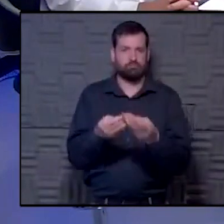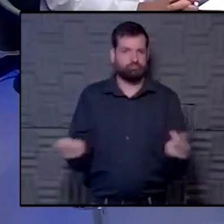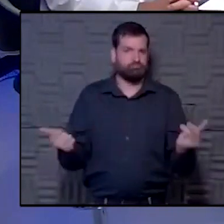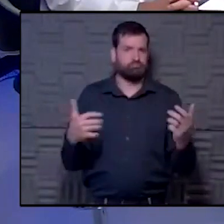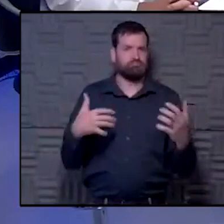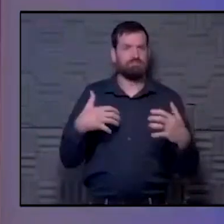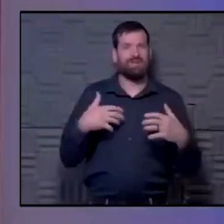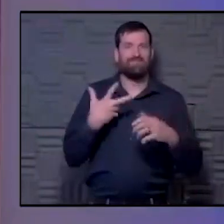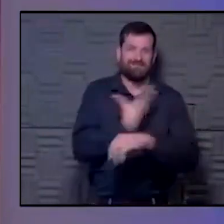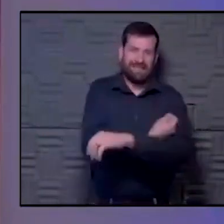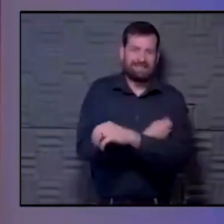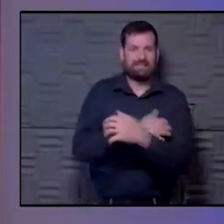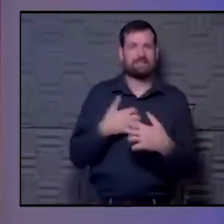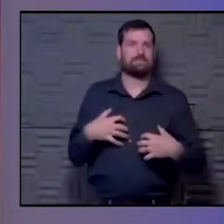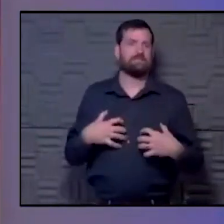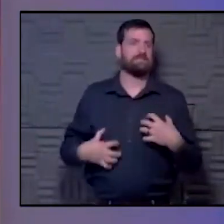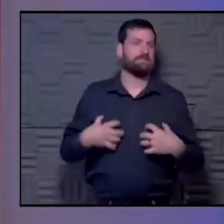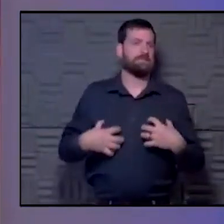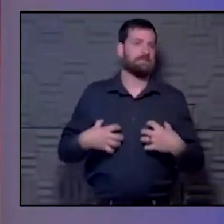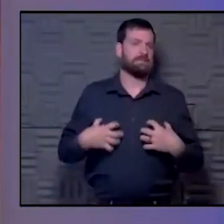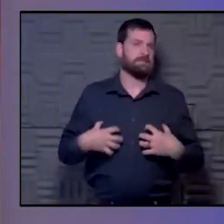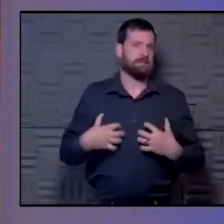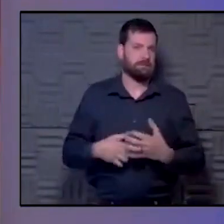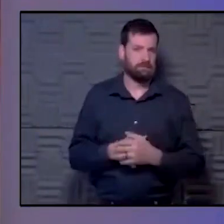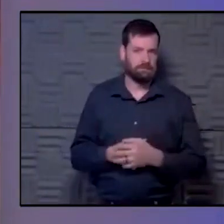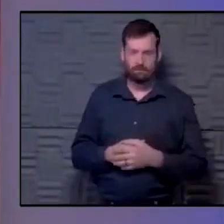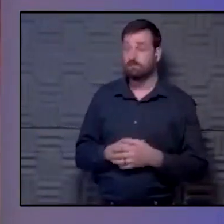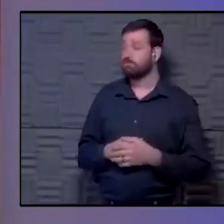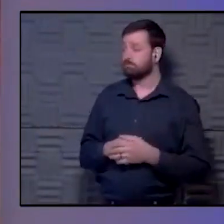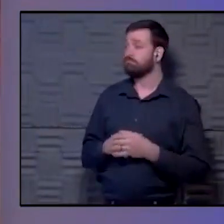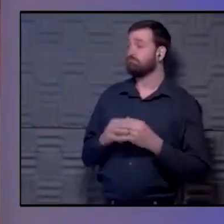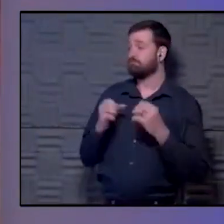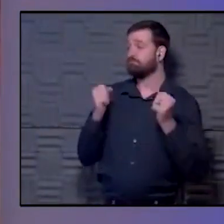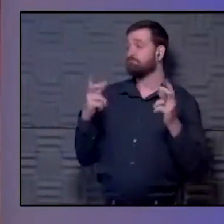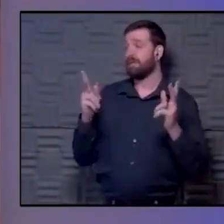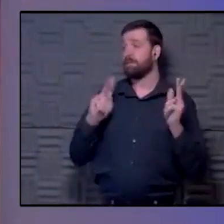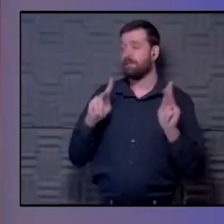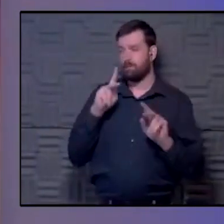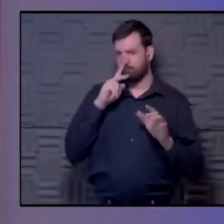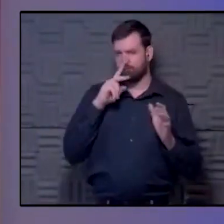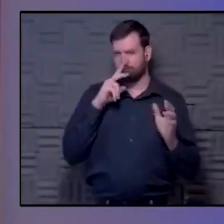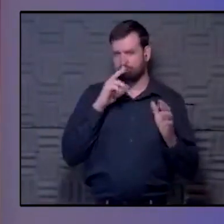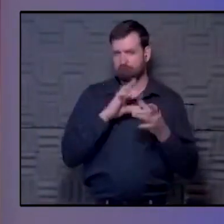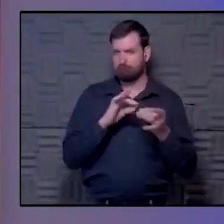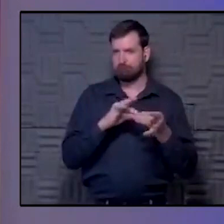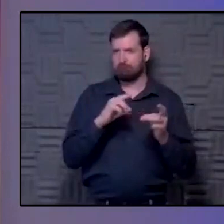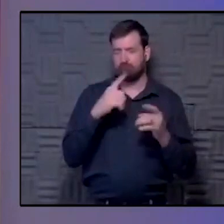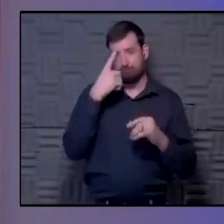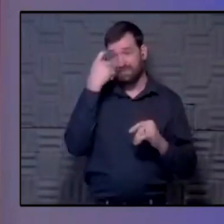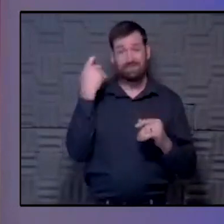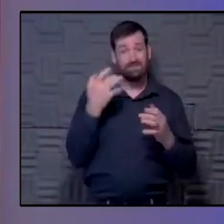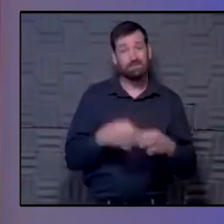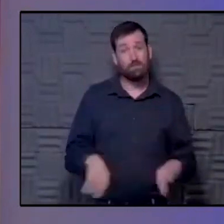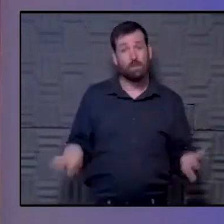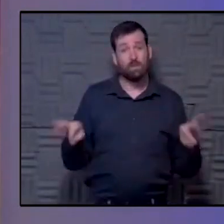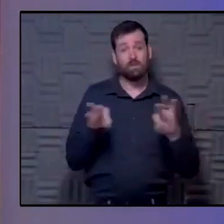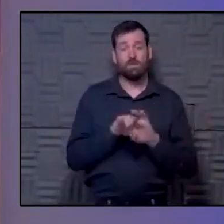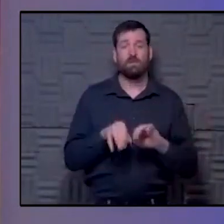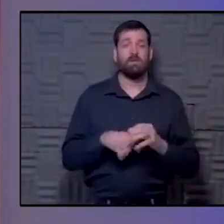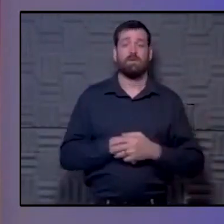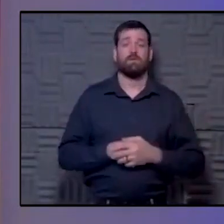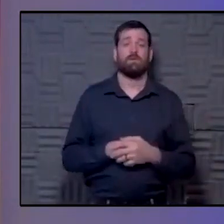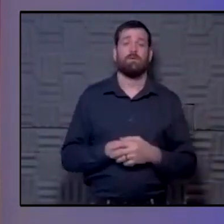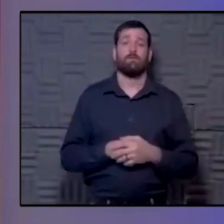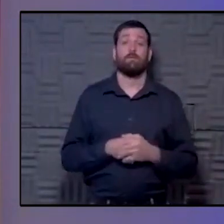hesitancy? That's a great question, and a lot of people are studying it because it's an important thing.